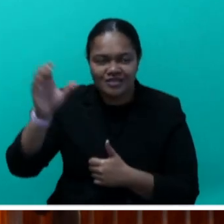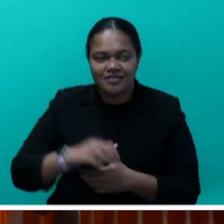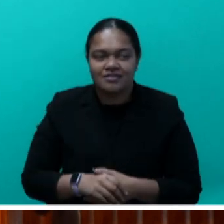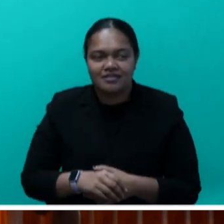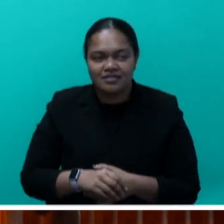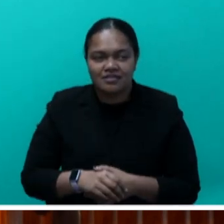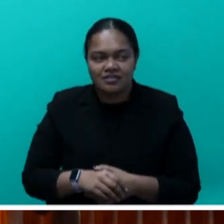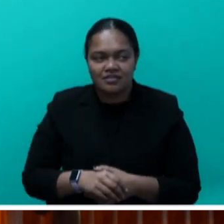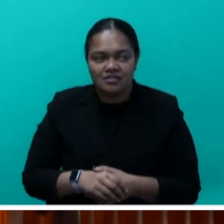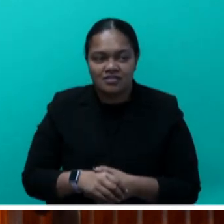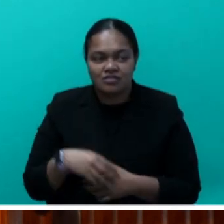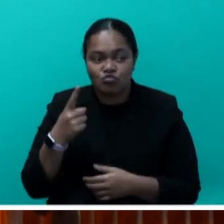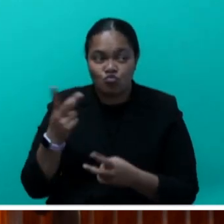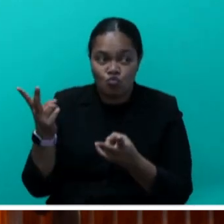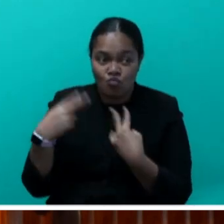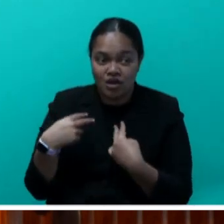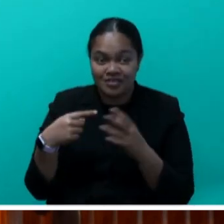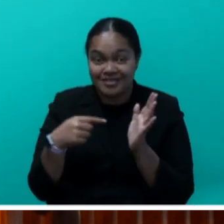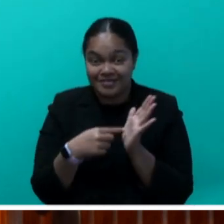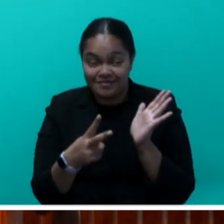Also greet those who are watching us on television